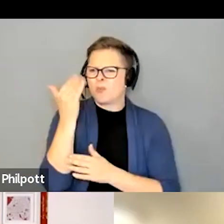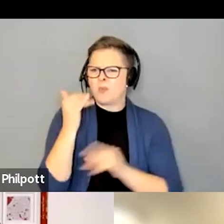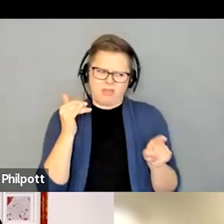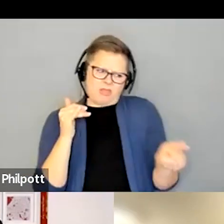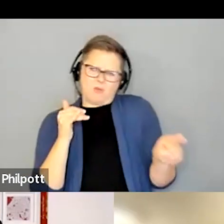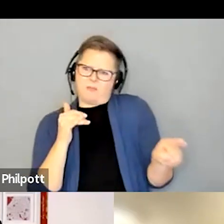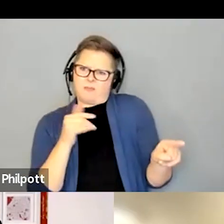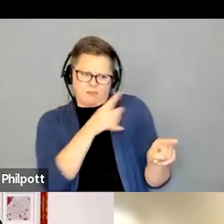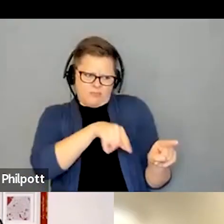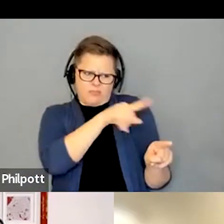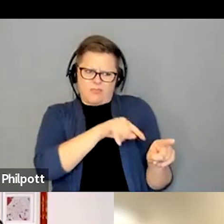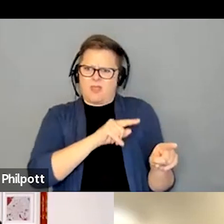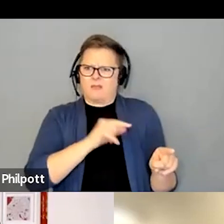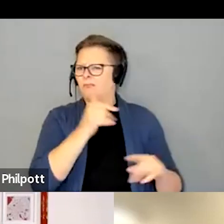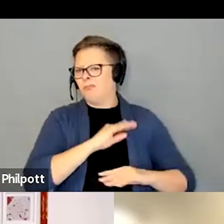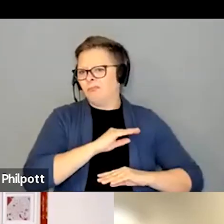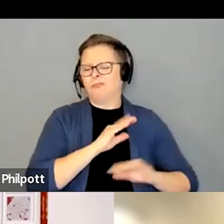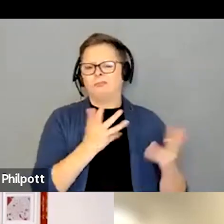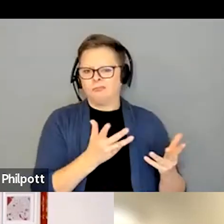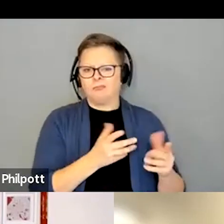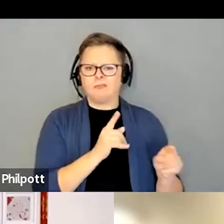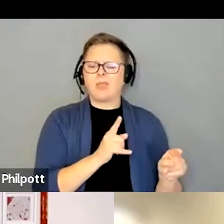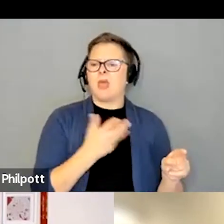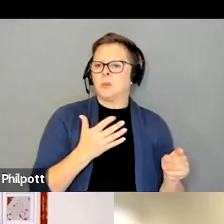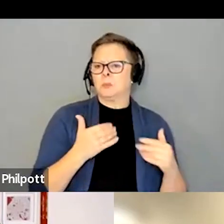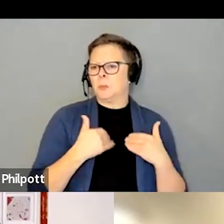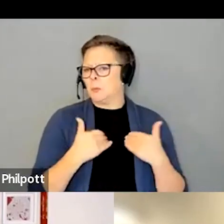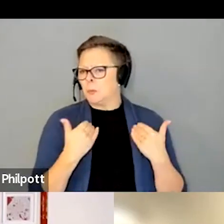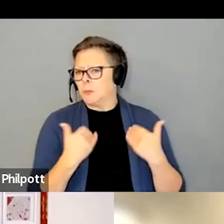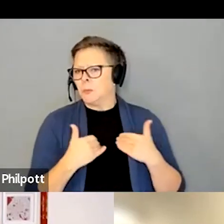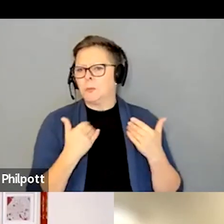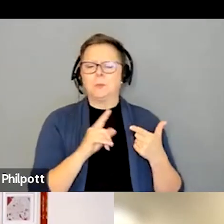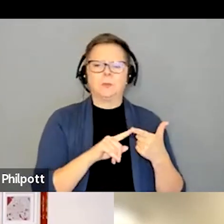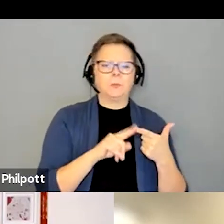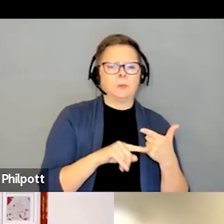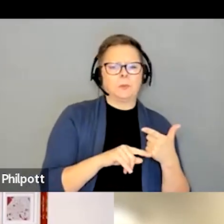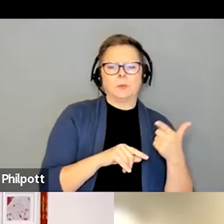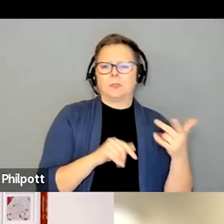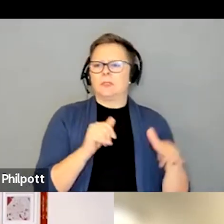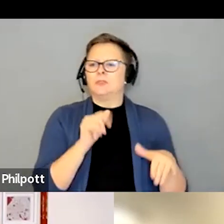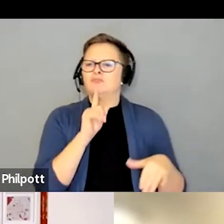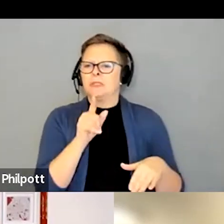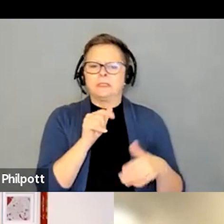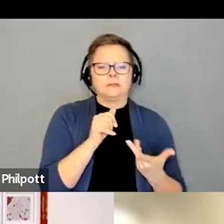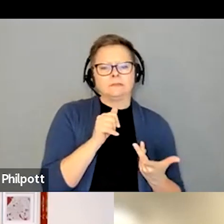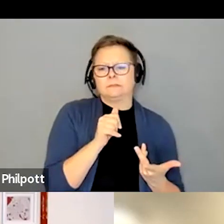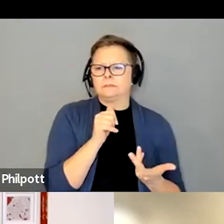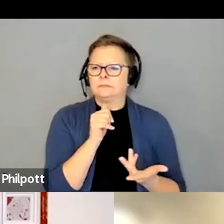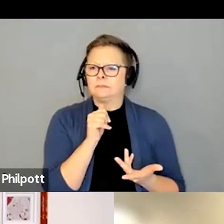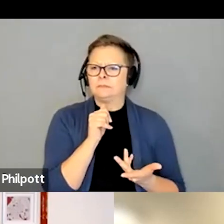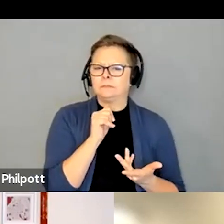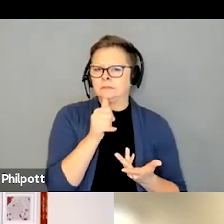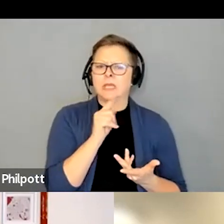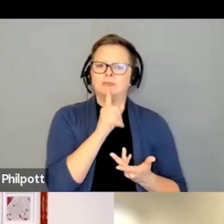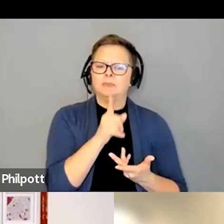they tended to be a little younger, they were lower kind of on the organizational ladder, you know, the bottom rung kind